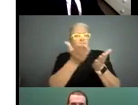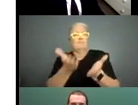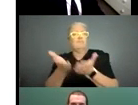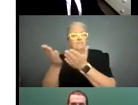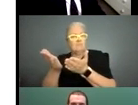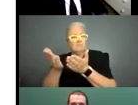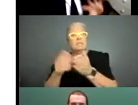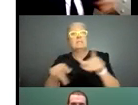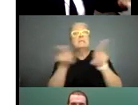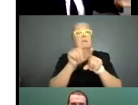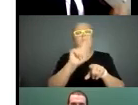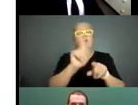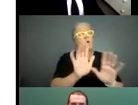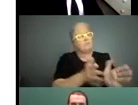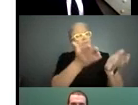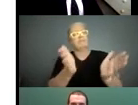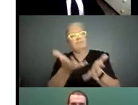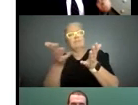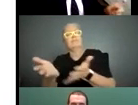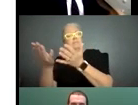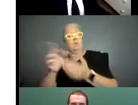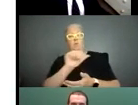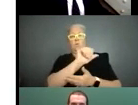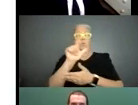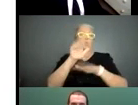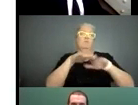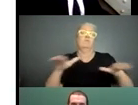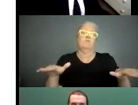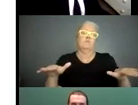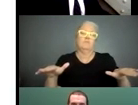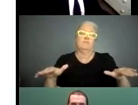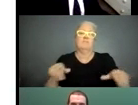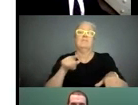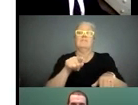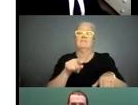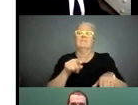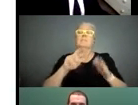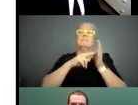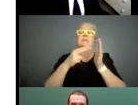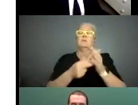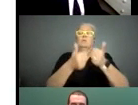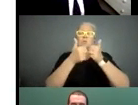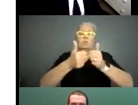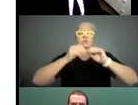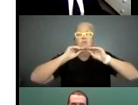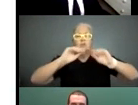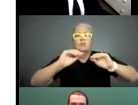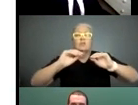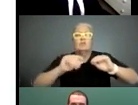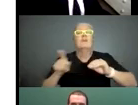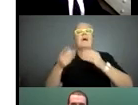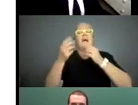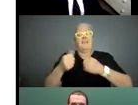to achieve their potential. That's for all children. And that's what we would call good teaching, that they were equipped with all of those things.